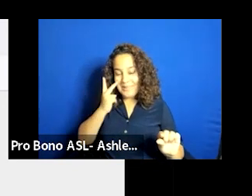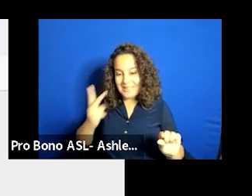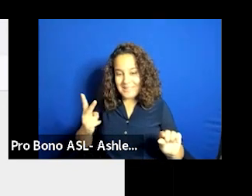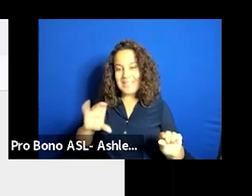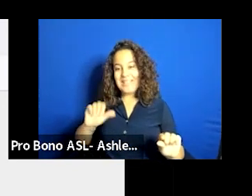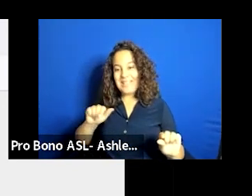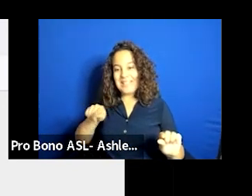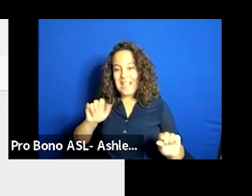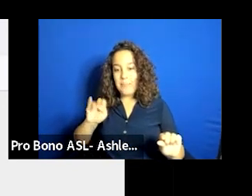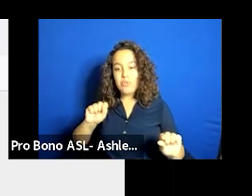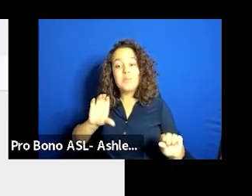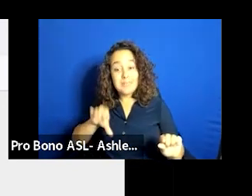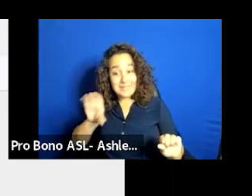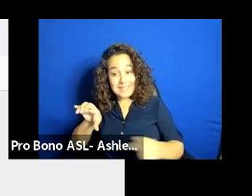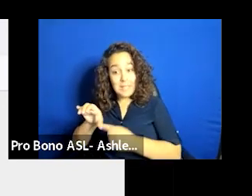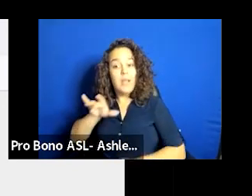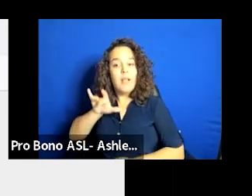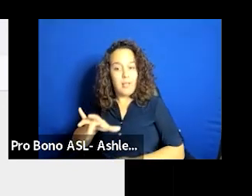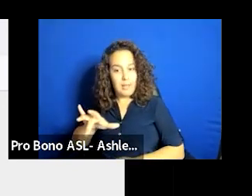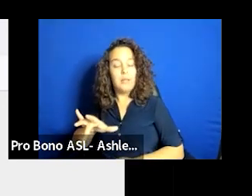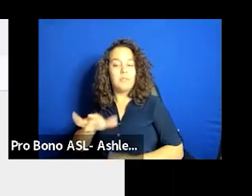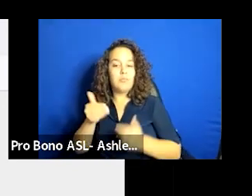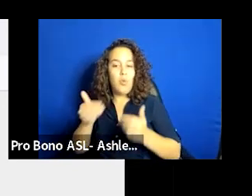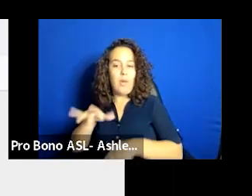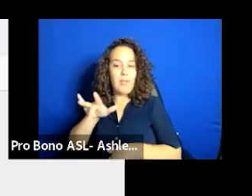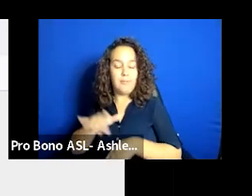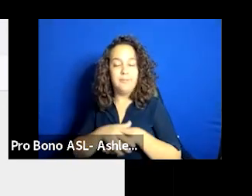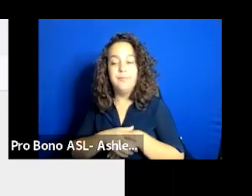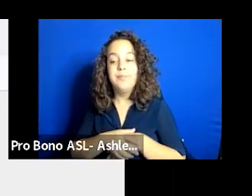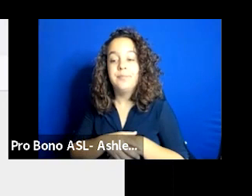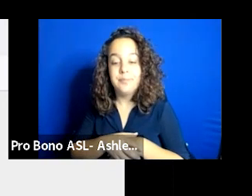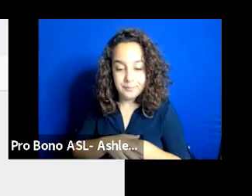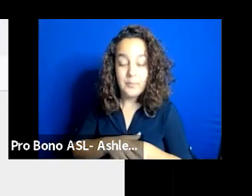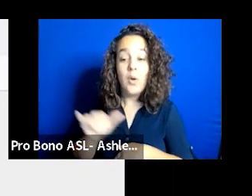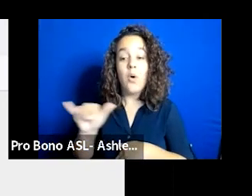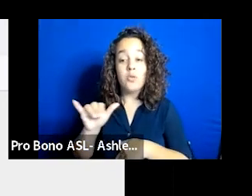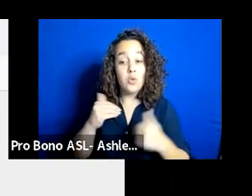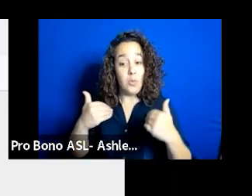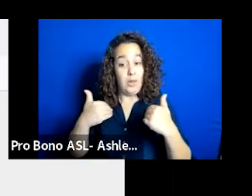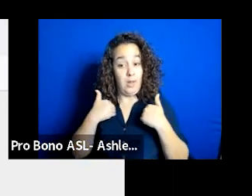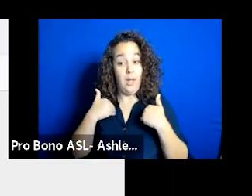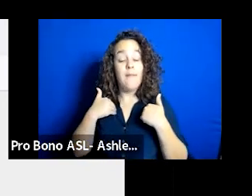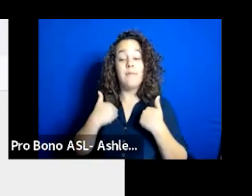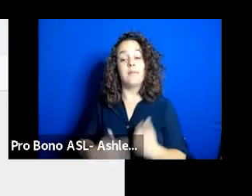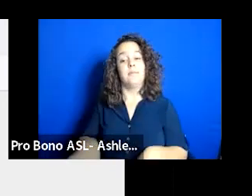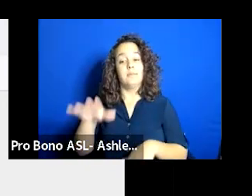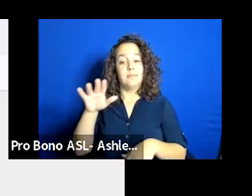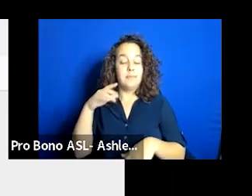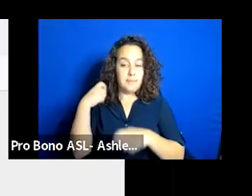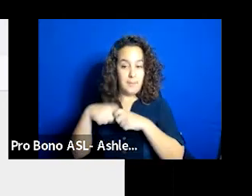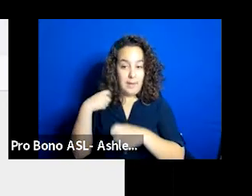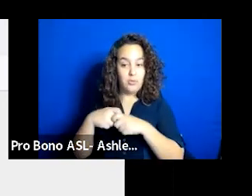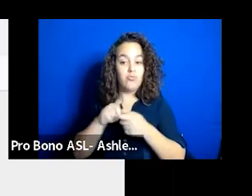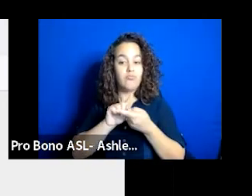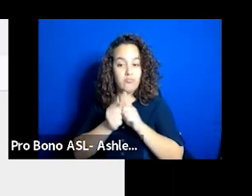also have Spanish interpretation available as well. You can enable this by clicking on the interpretation feature on the bottom of your Zoom